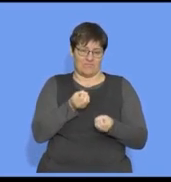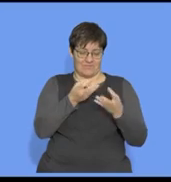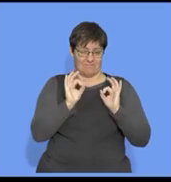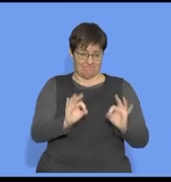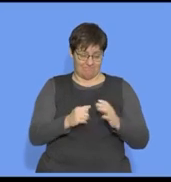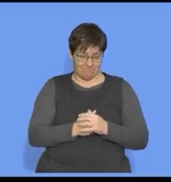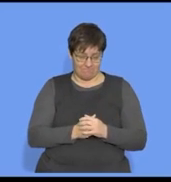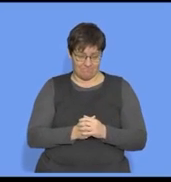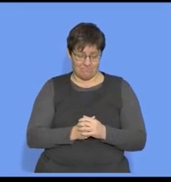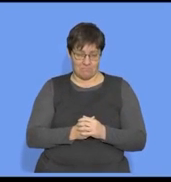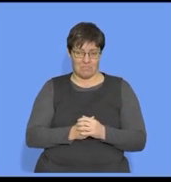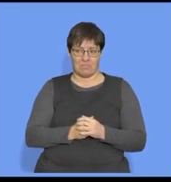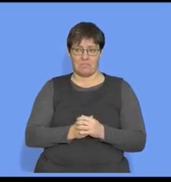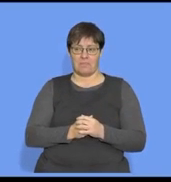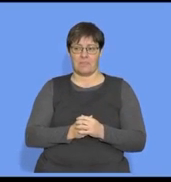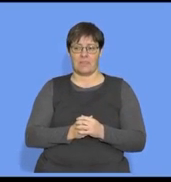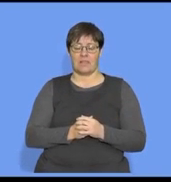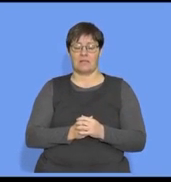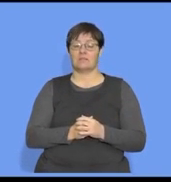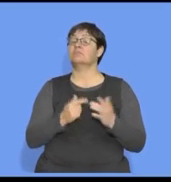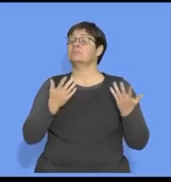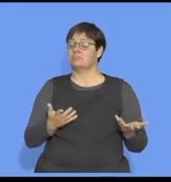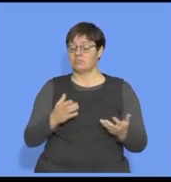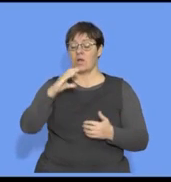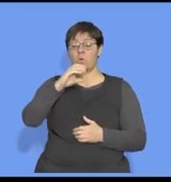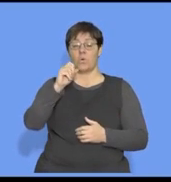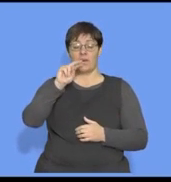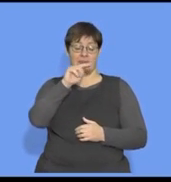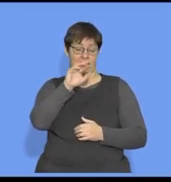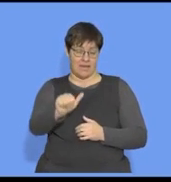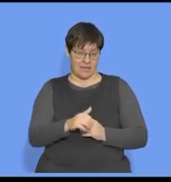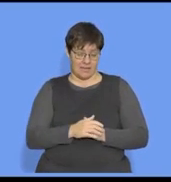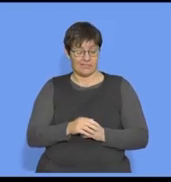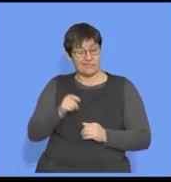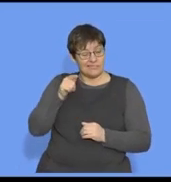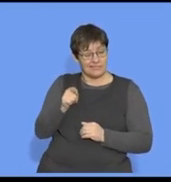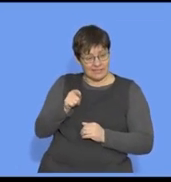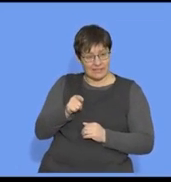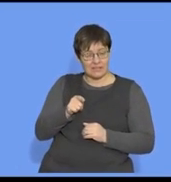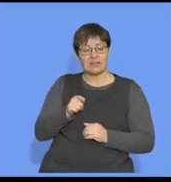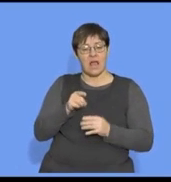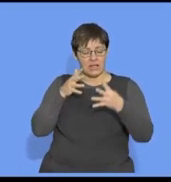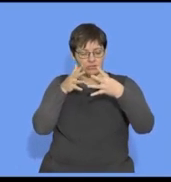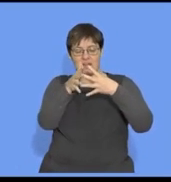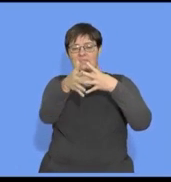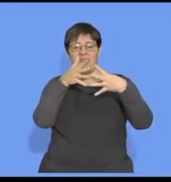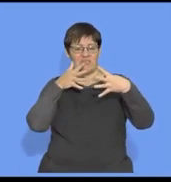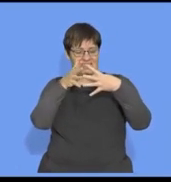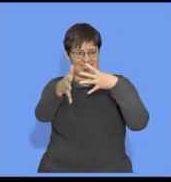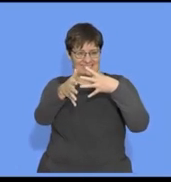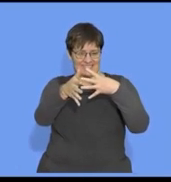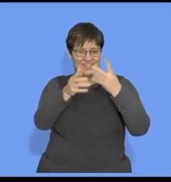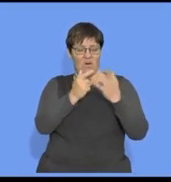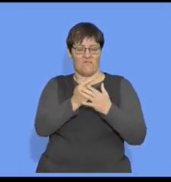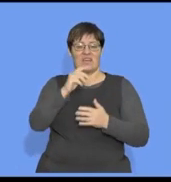nutrients. The next part, we are checking the cornea. Cornea is the transparent area of